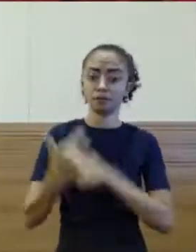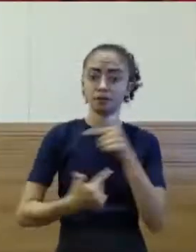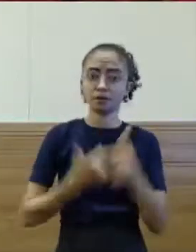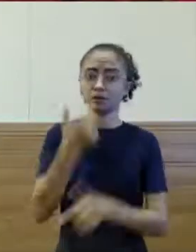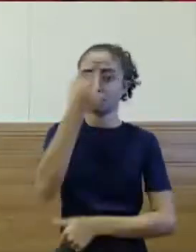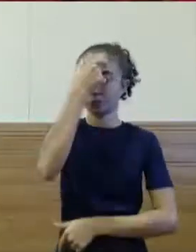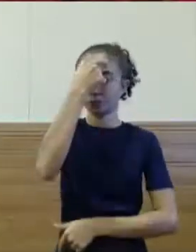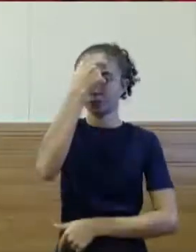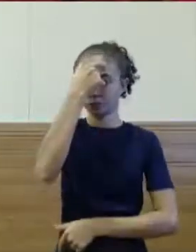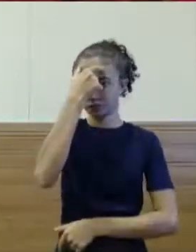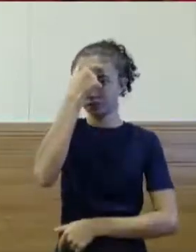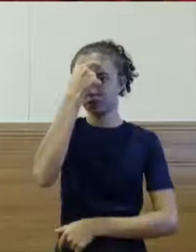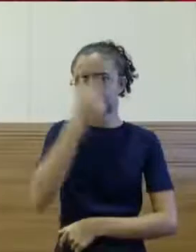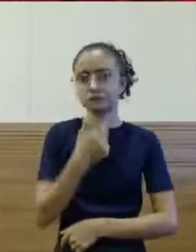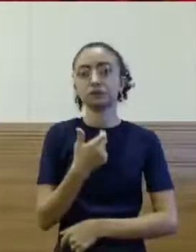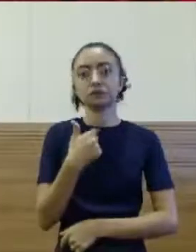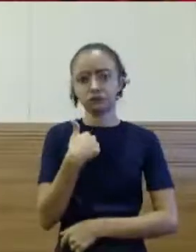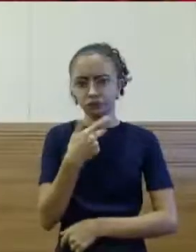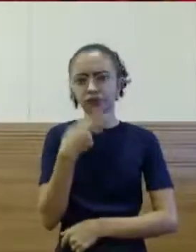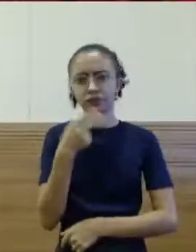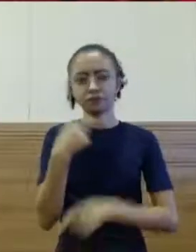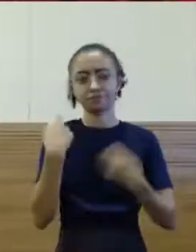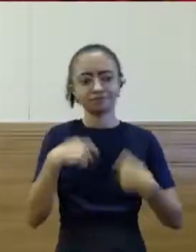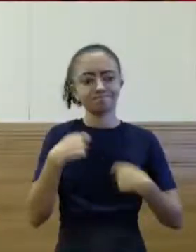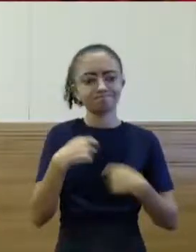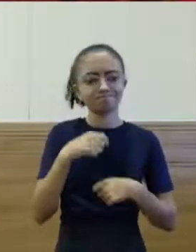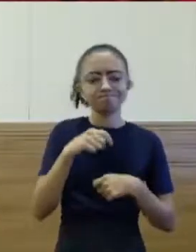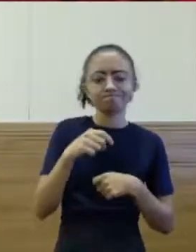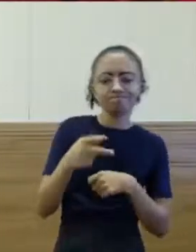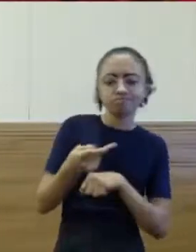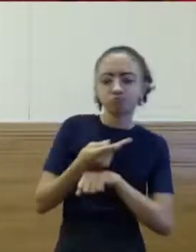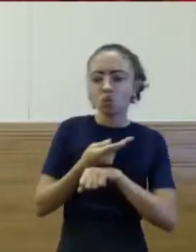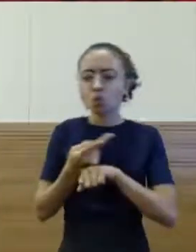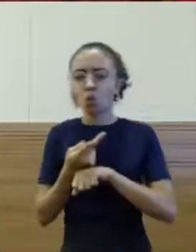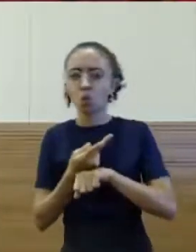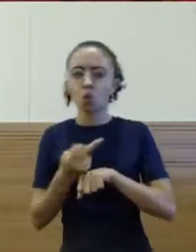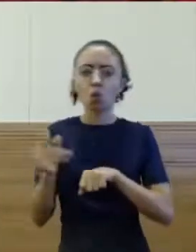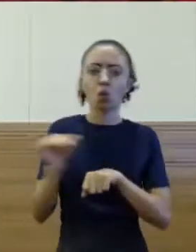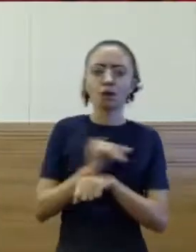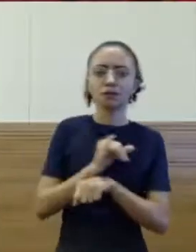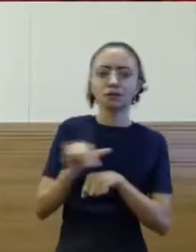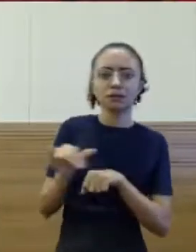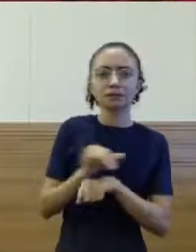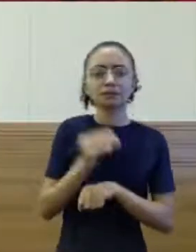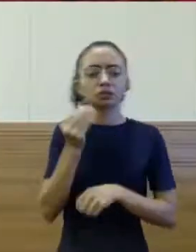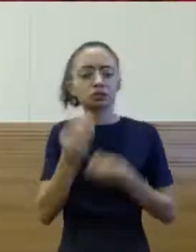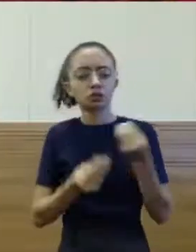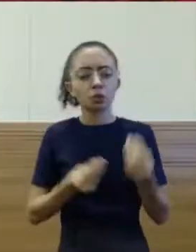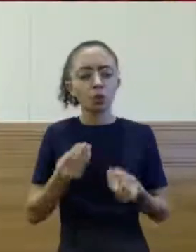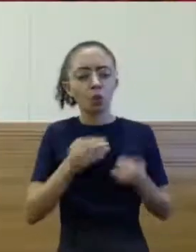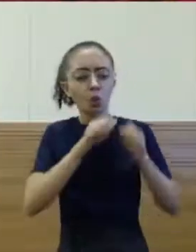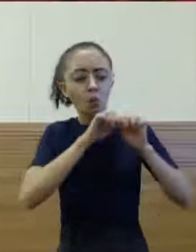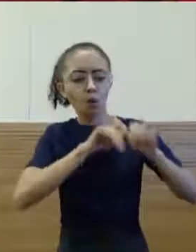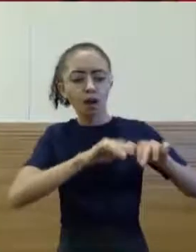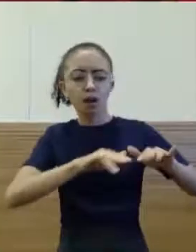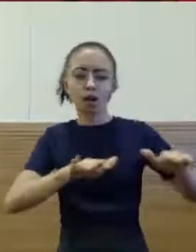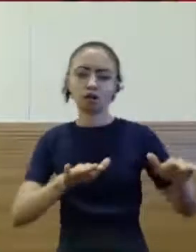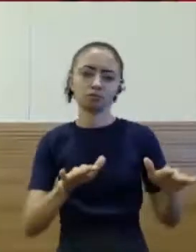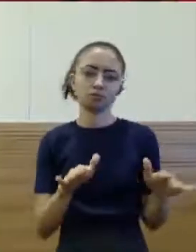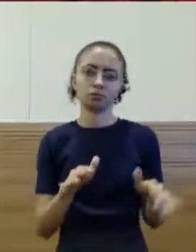as I mentioned, we're looking for strategies to be able to achieve a better disclose of the